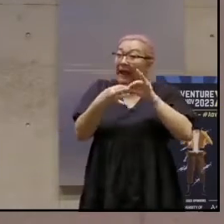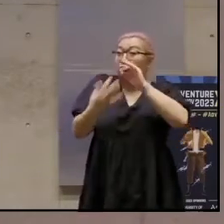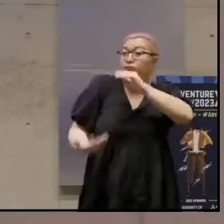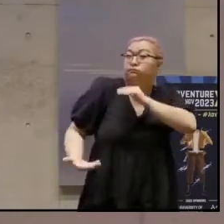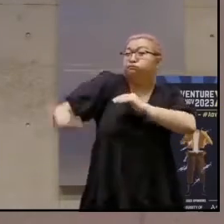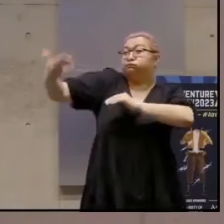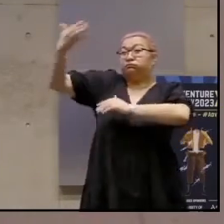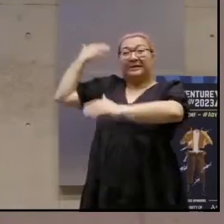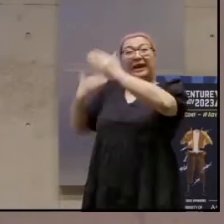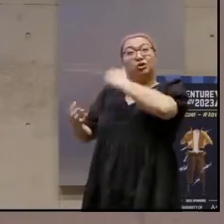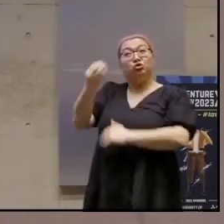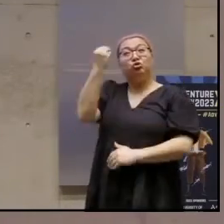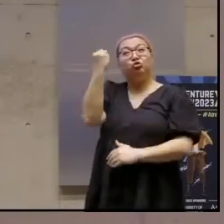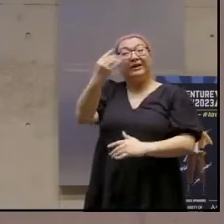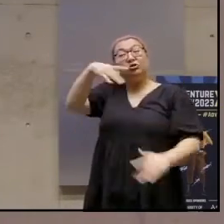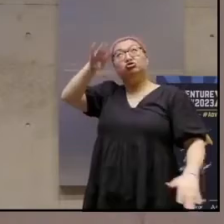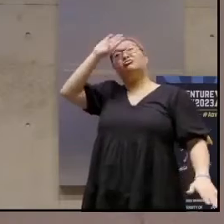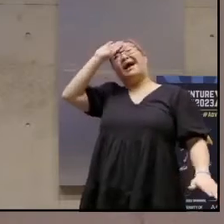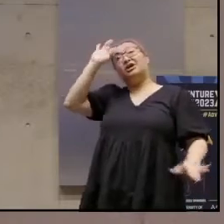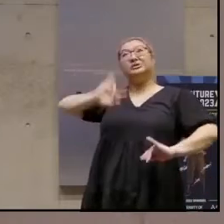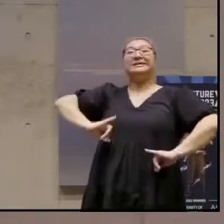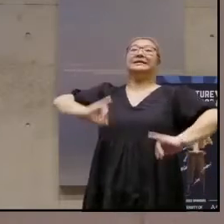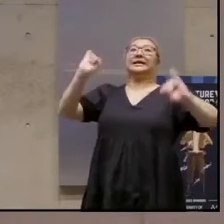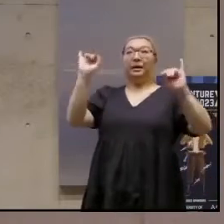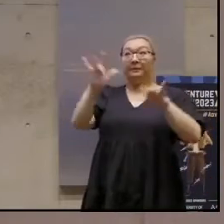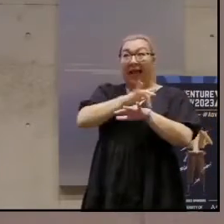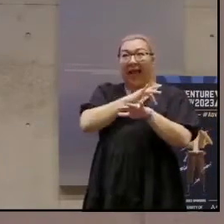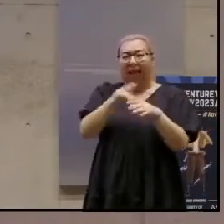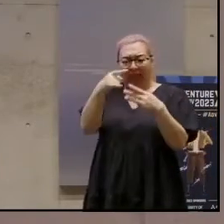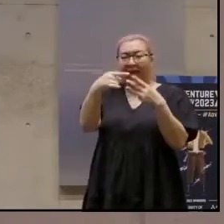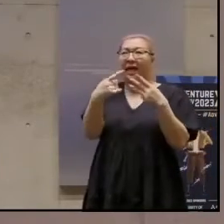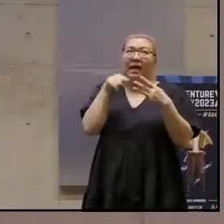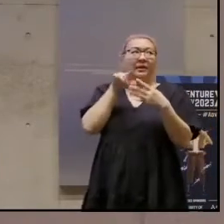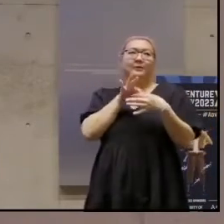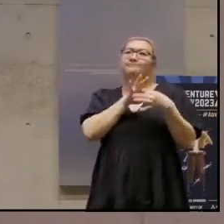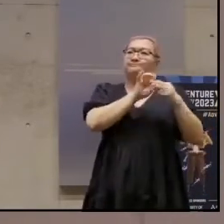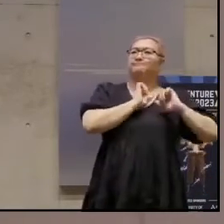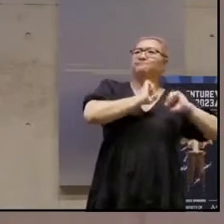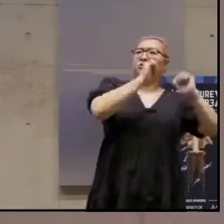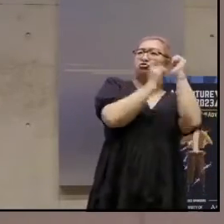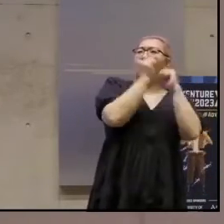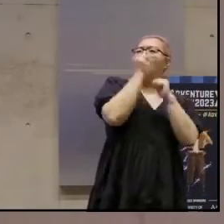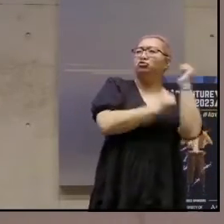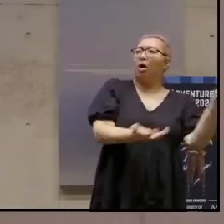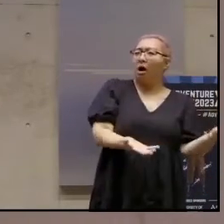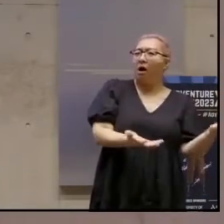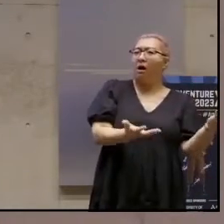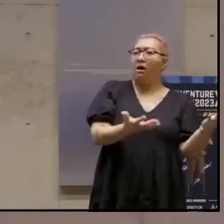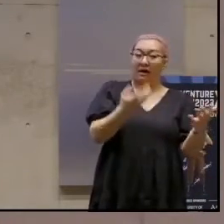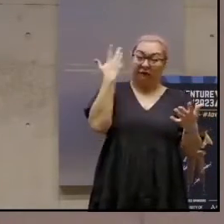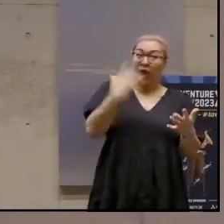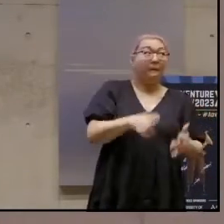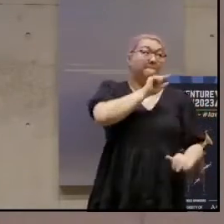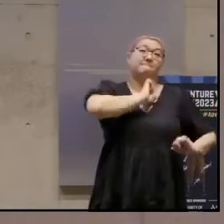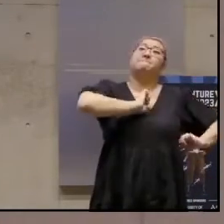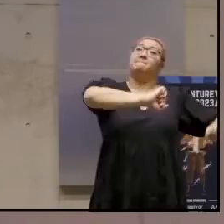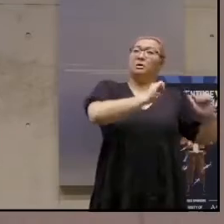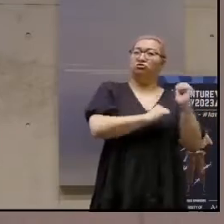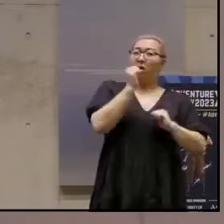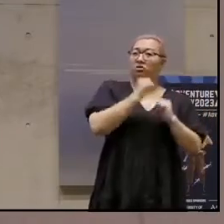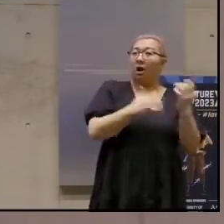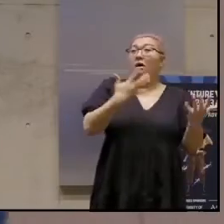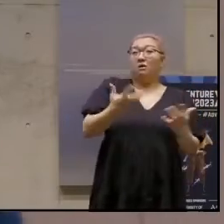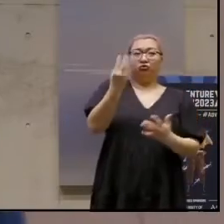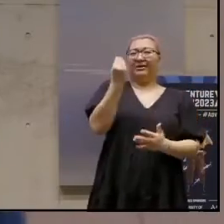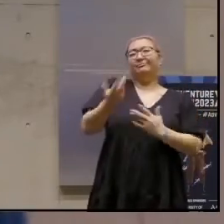old ass gold star. Boop. Right? An astral projected gold star to you, my friend. Greek tragedy, which is a theatrical